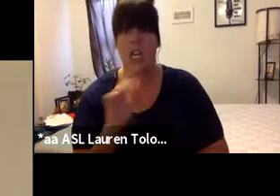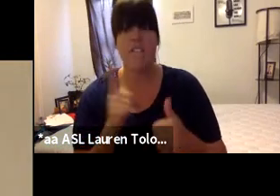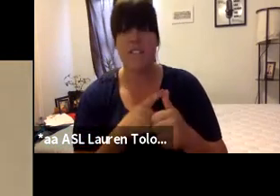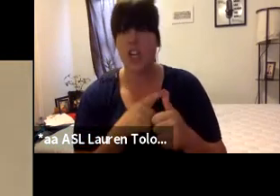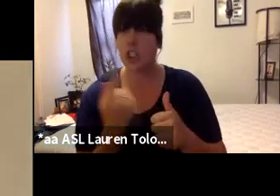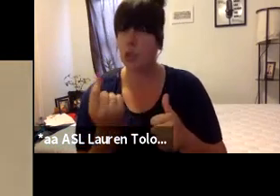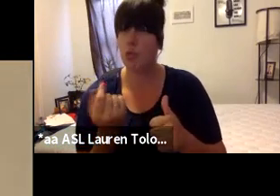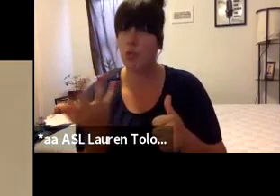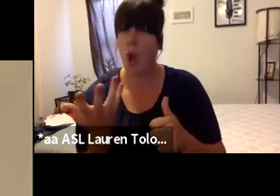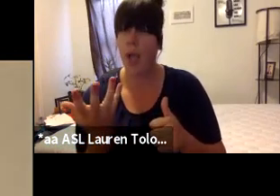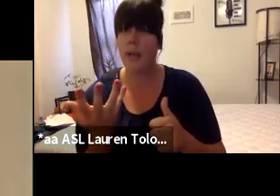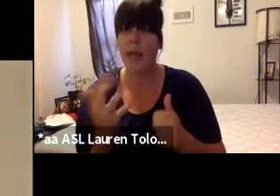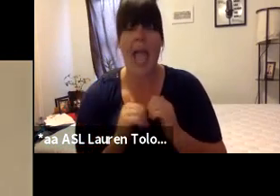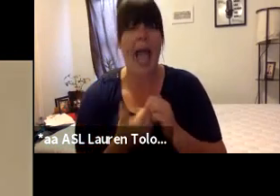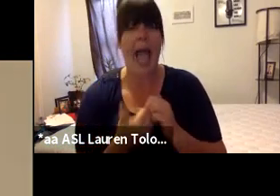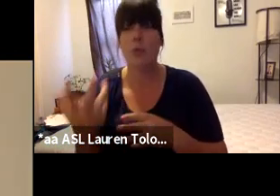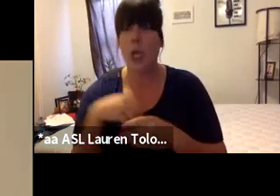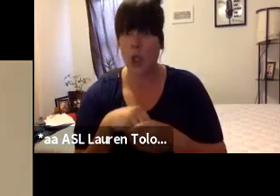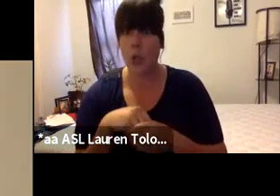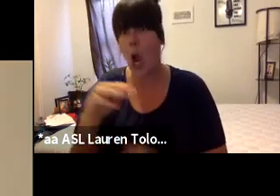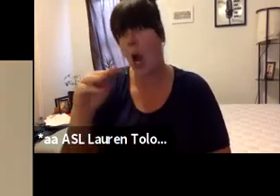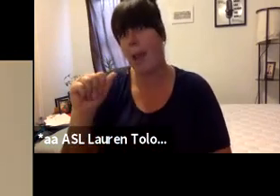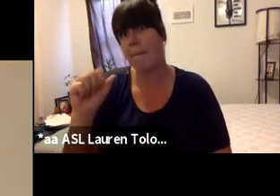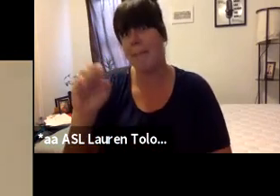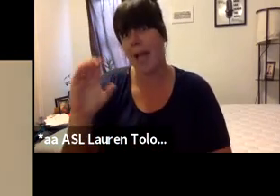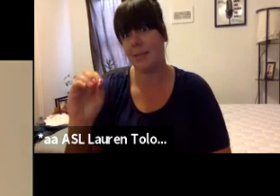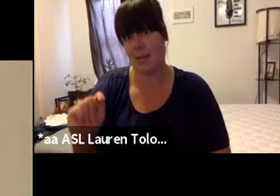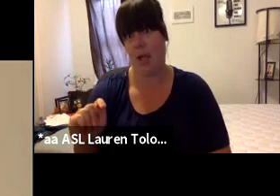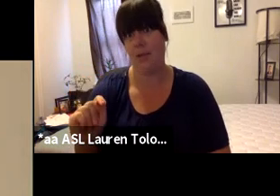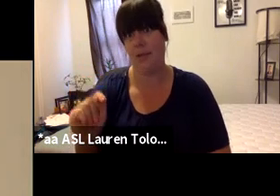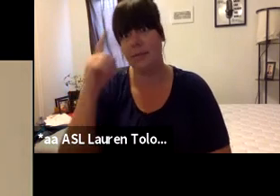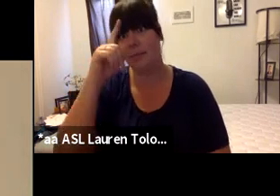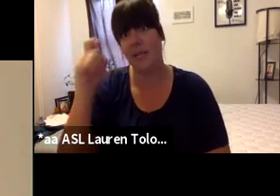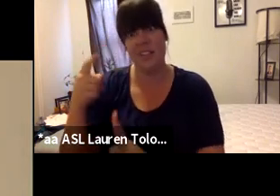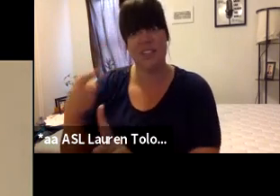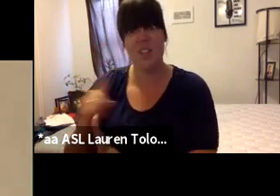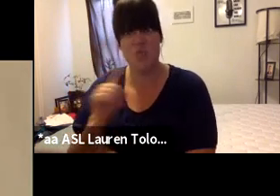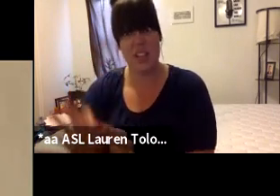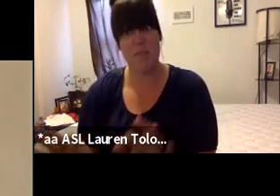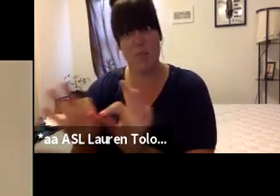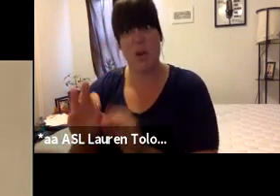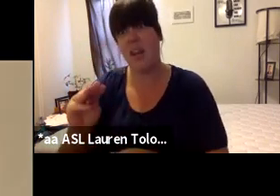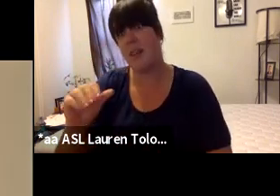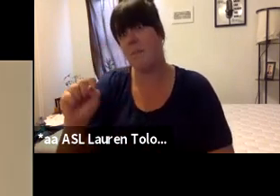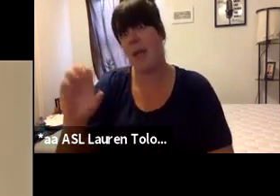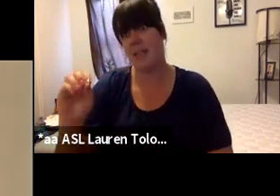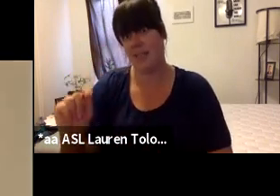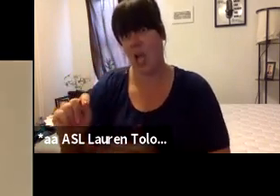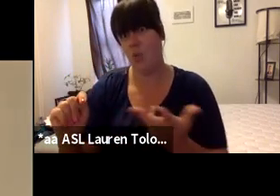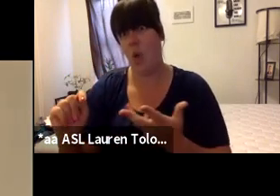to figure out how to include our mascot because they were really, really important. And the mascot of the Truffin House is a